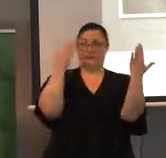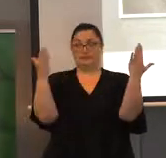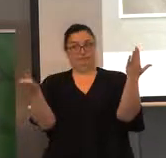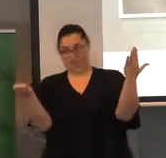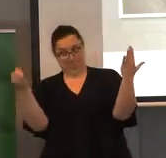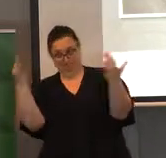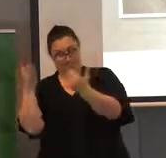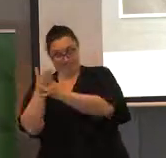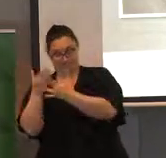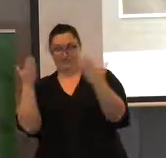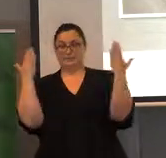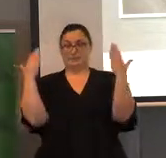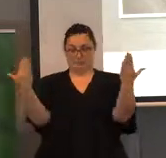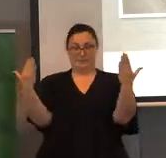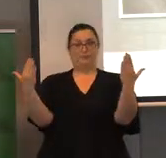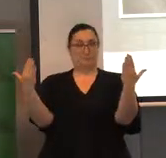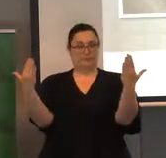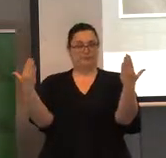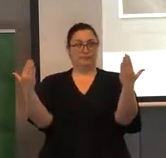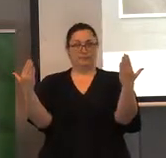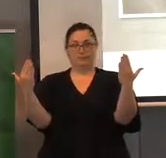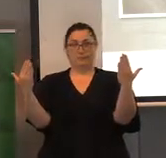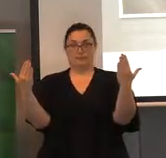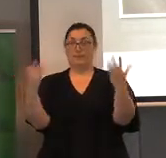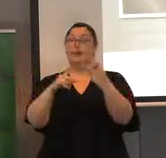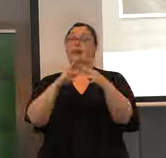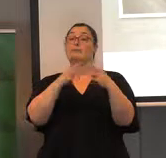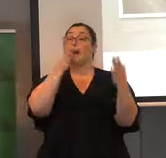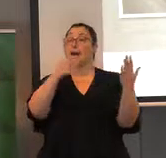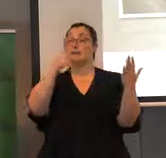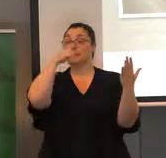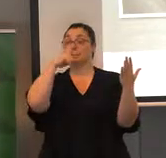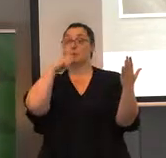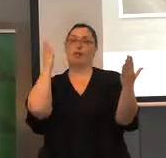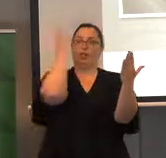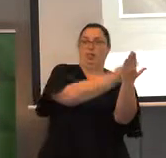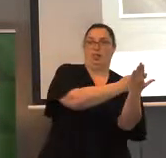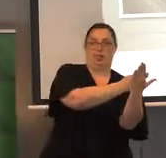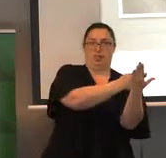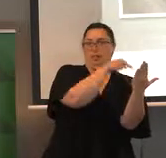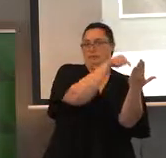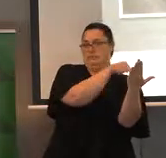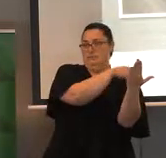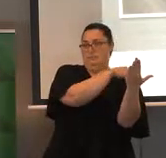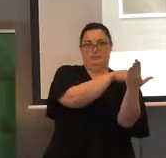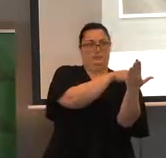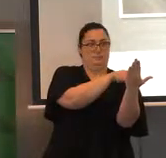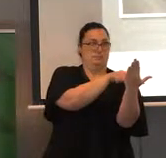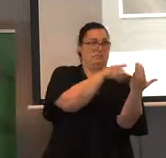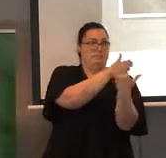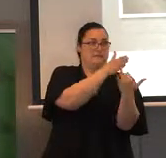accessible and one won't. 100% of people, if asked, will choose the accessible